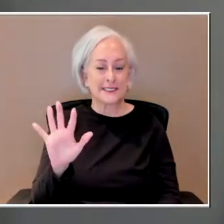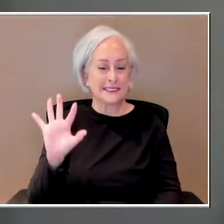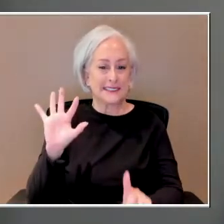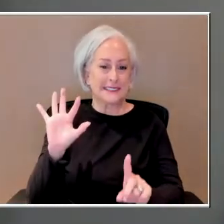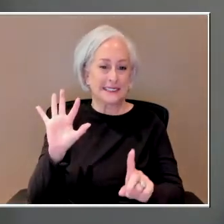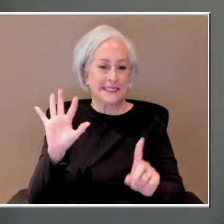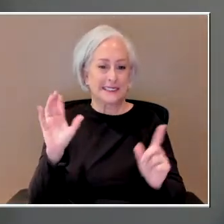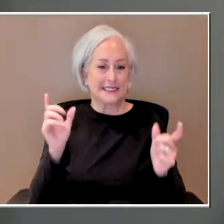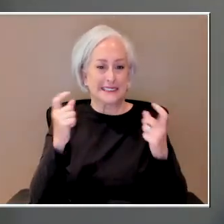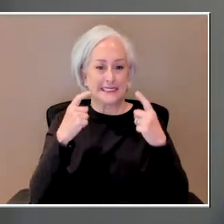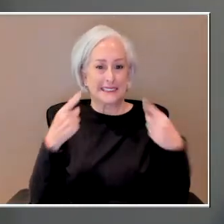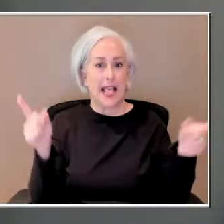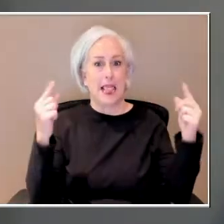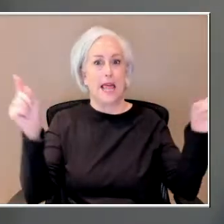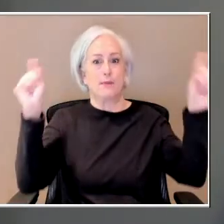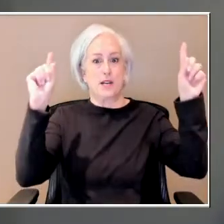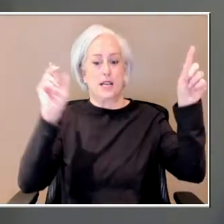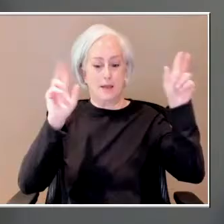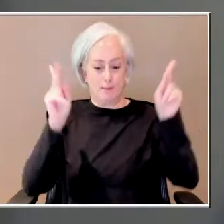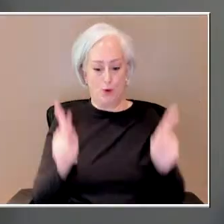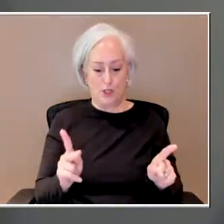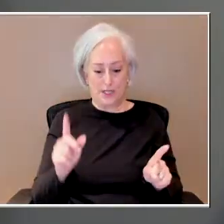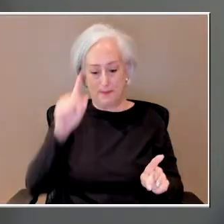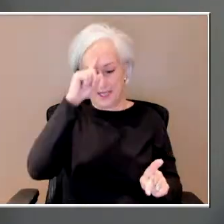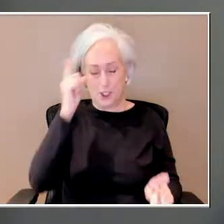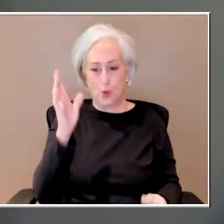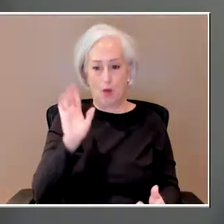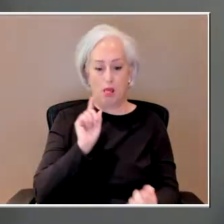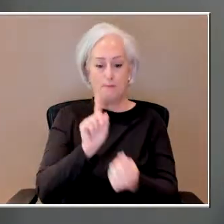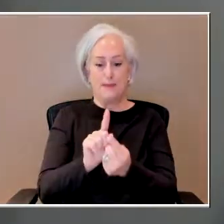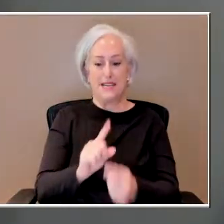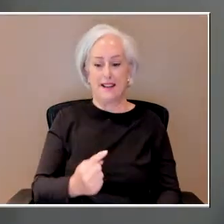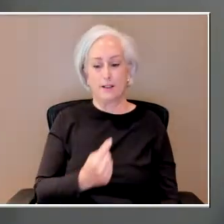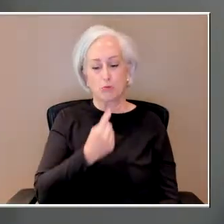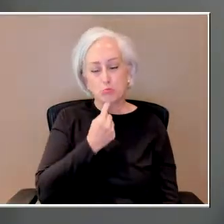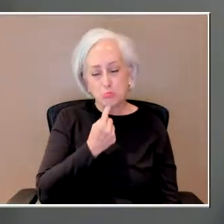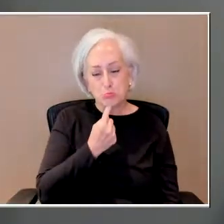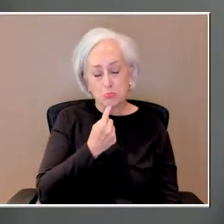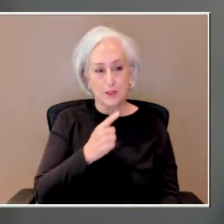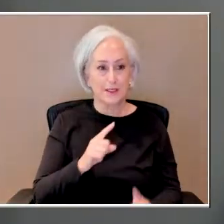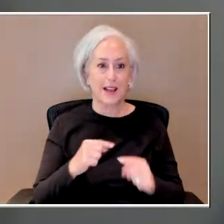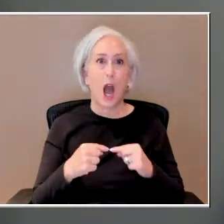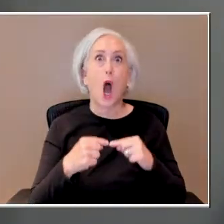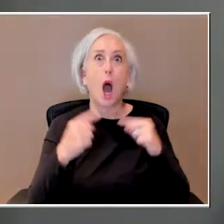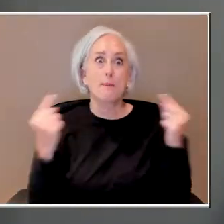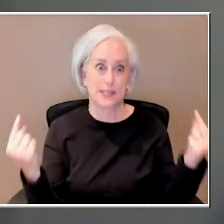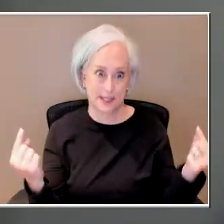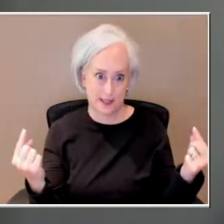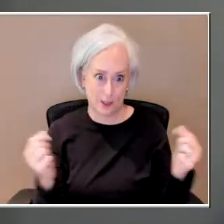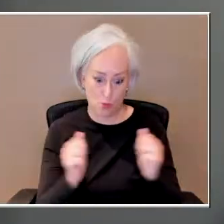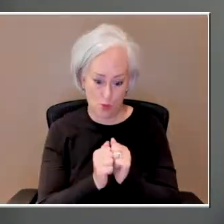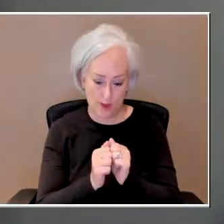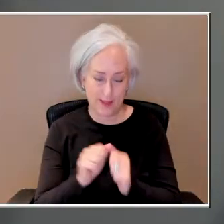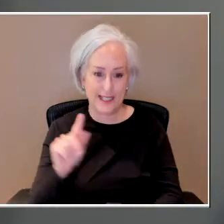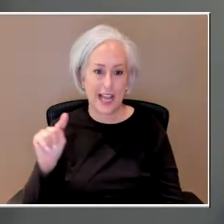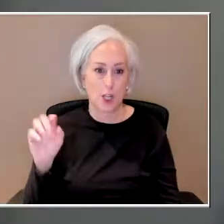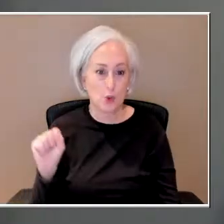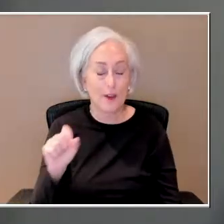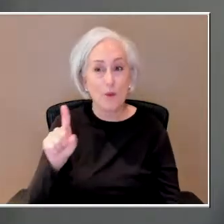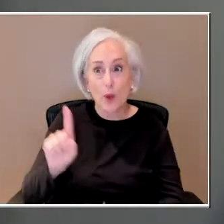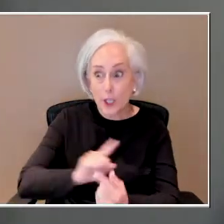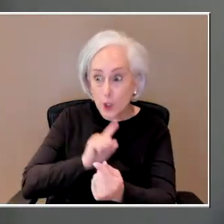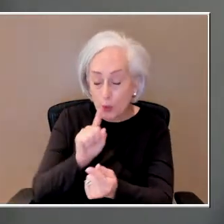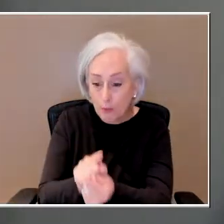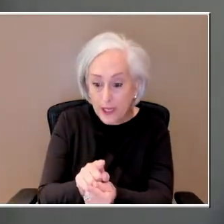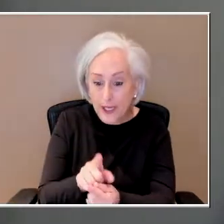because you'll get disappointed. I think it's the exact opposite with Taylor Swift. I think that when you meet her,